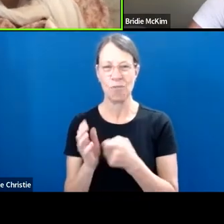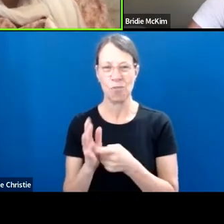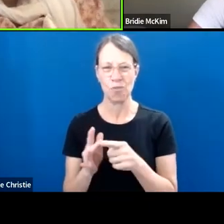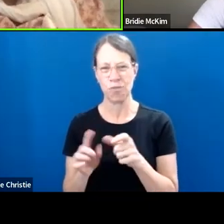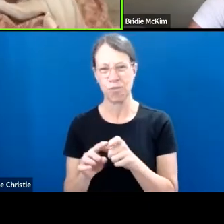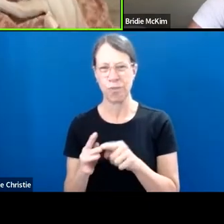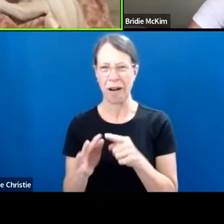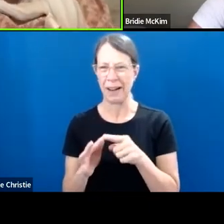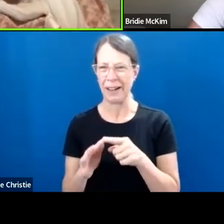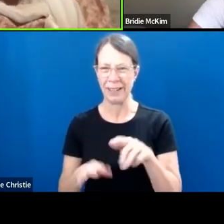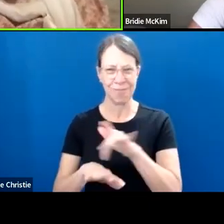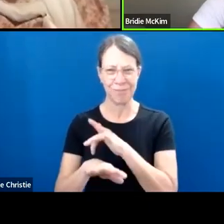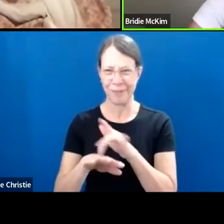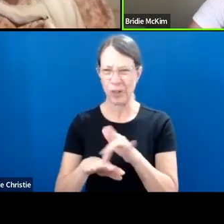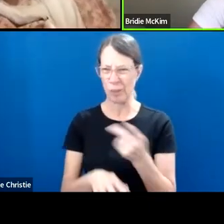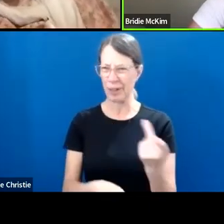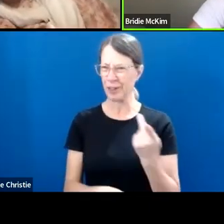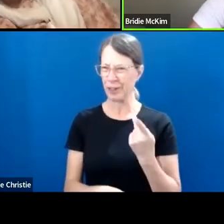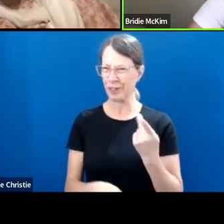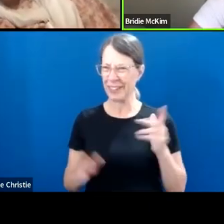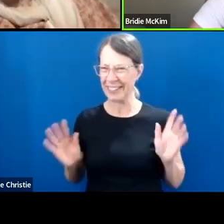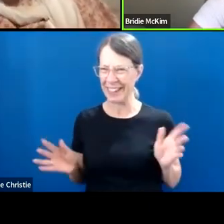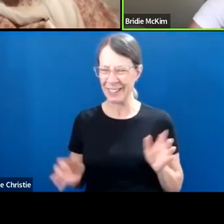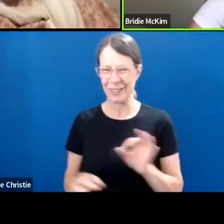this space.